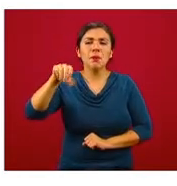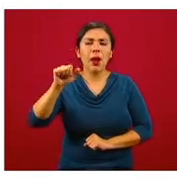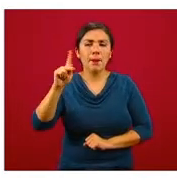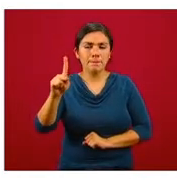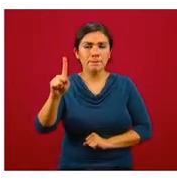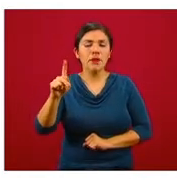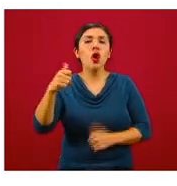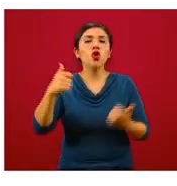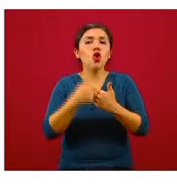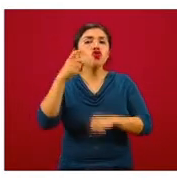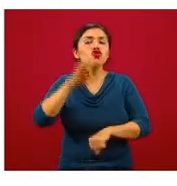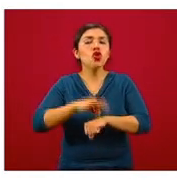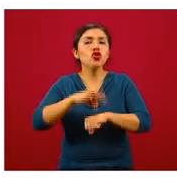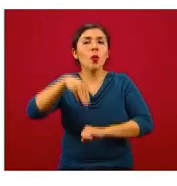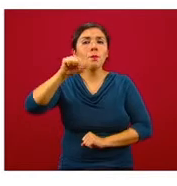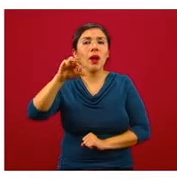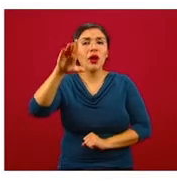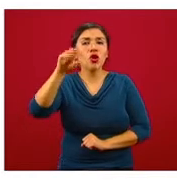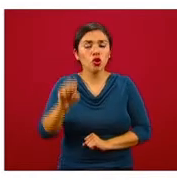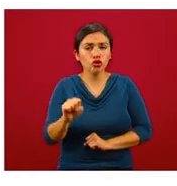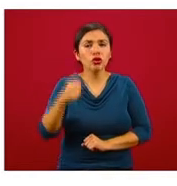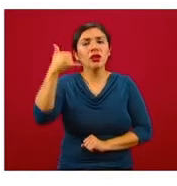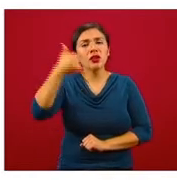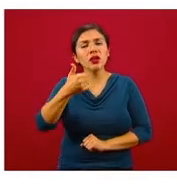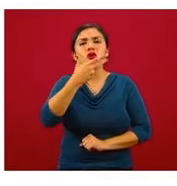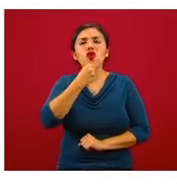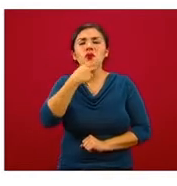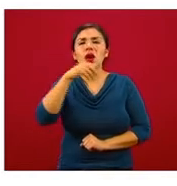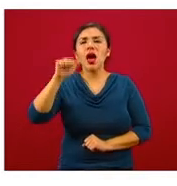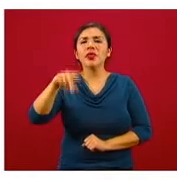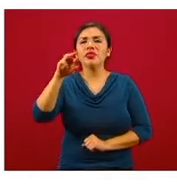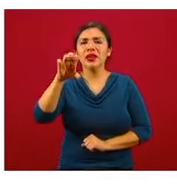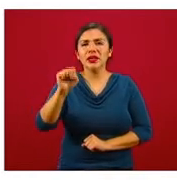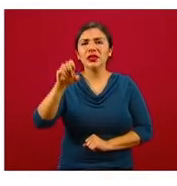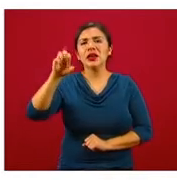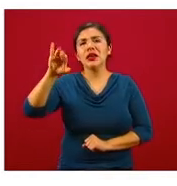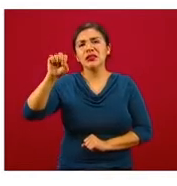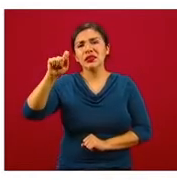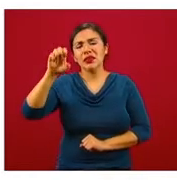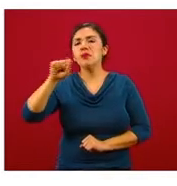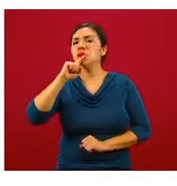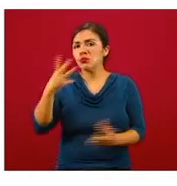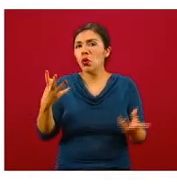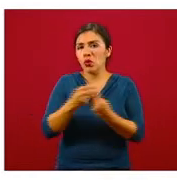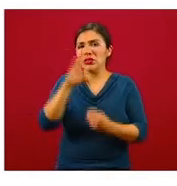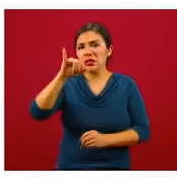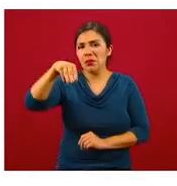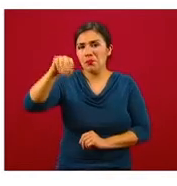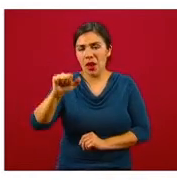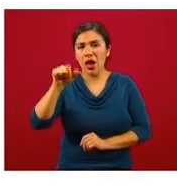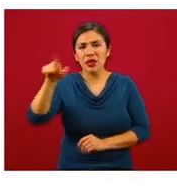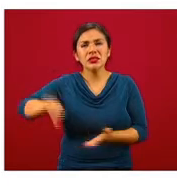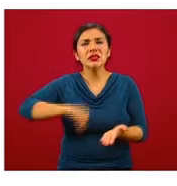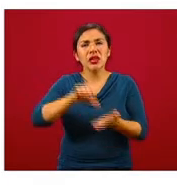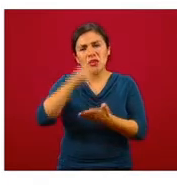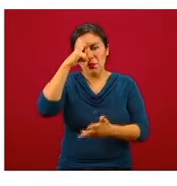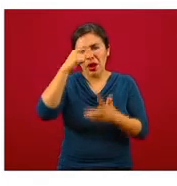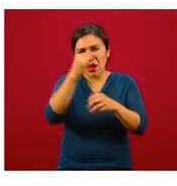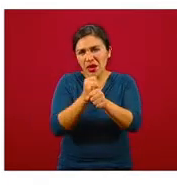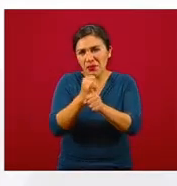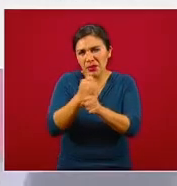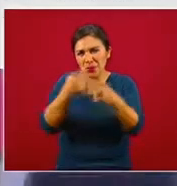forecasts. We also have the Compert's model, which was created by another colleague from CIMAT, Dr.